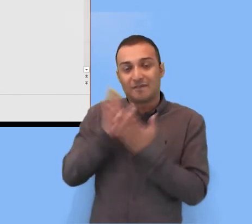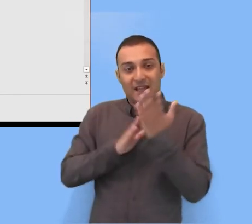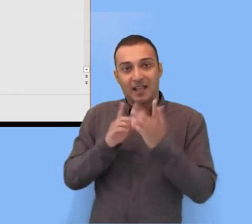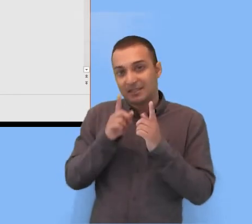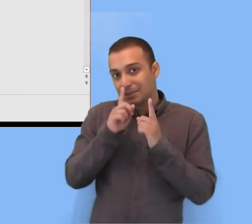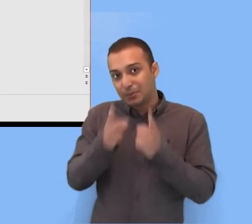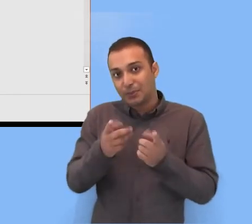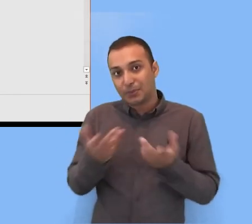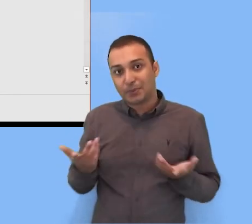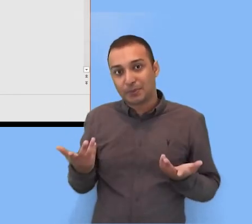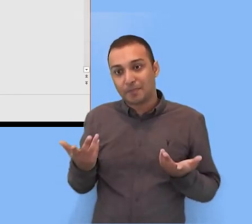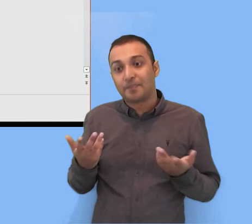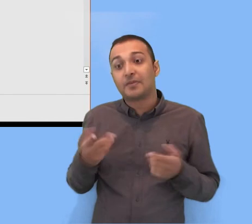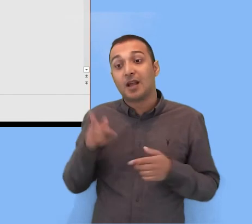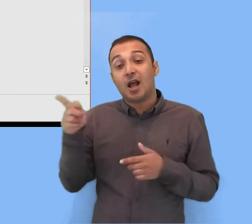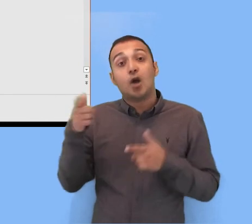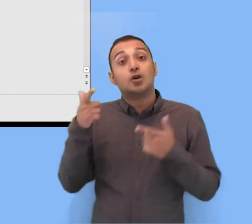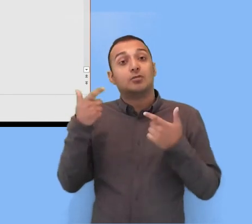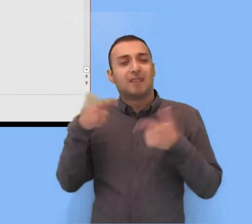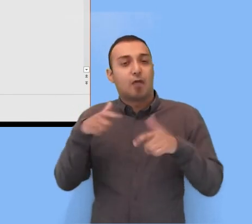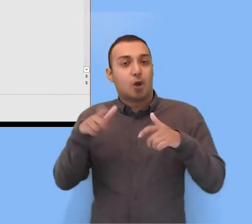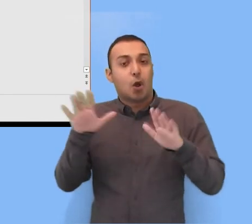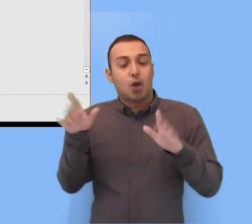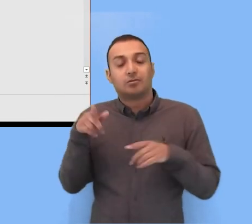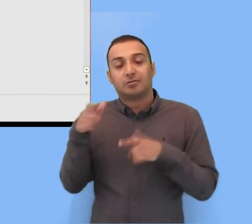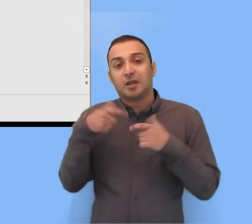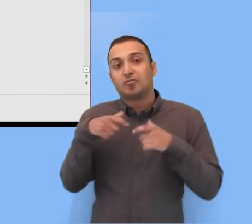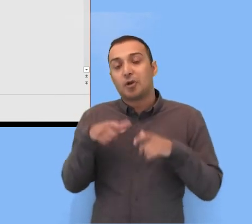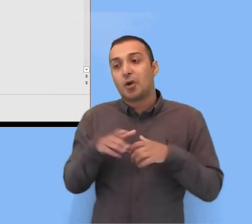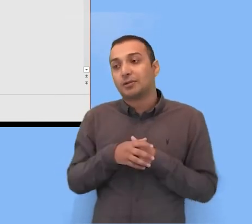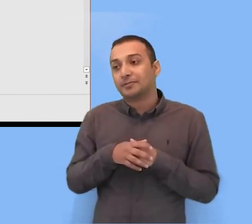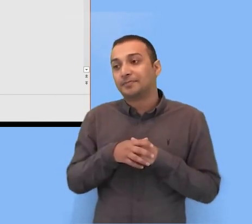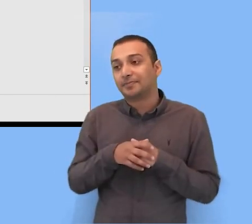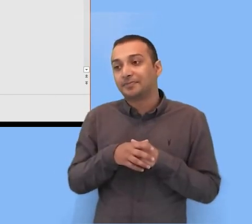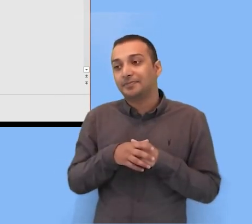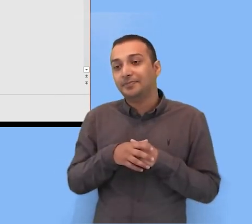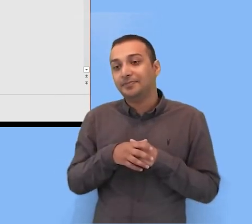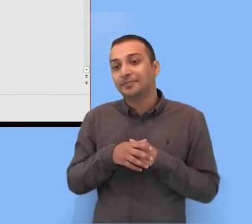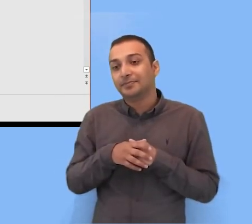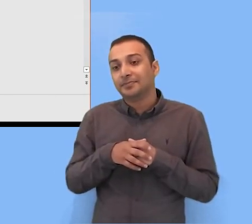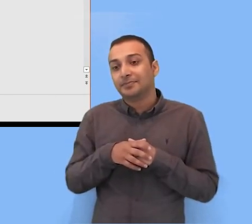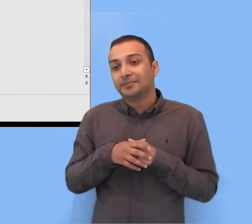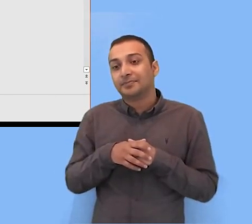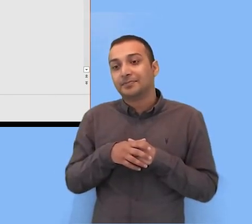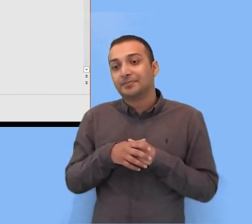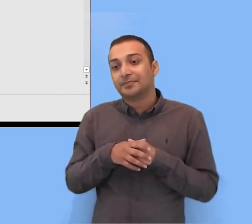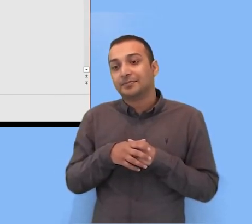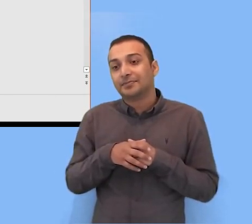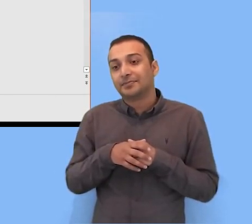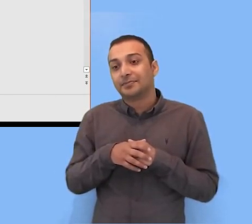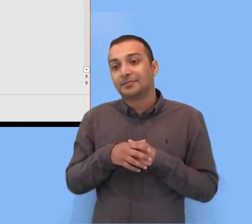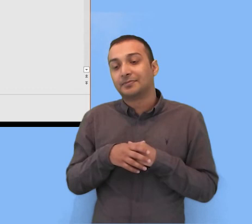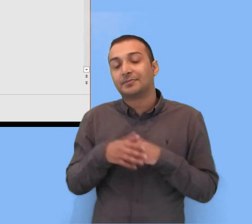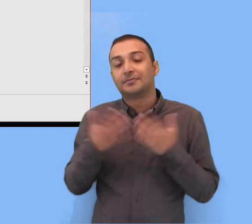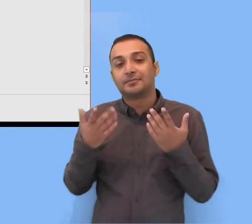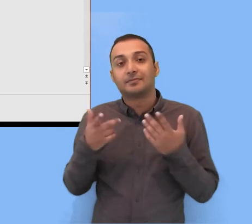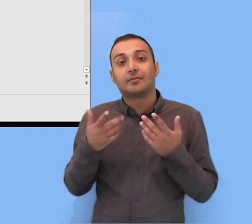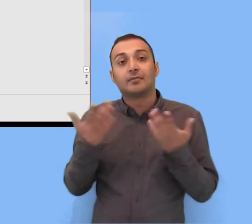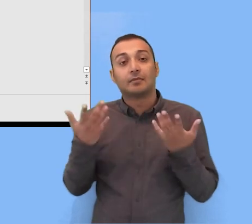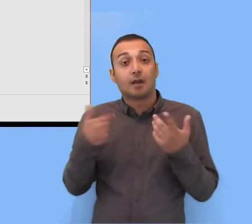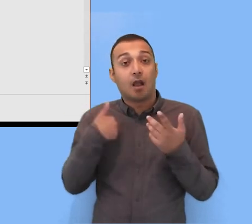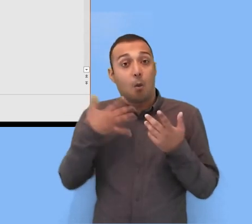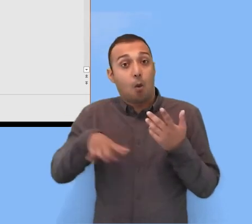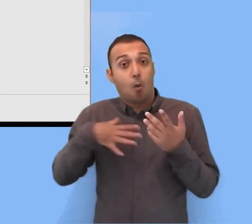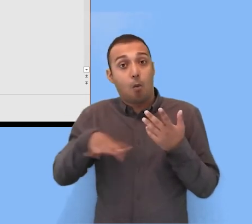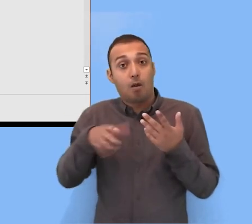one hand, and she continues, so I'm giving you the most relevant excerpts here. On the one hand, I want to support my daughter